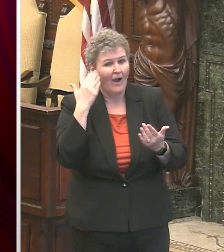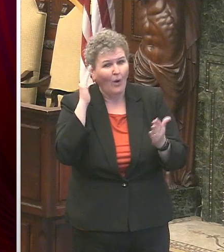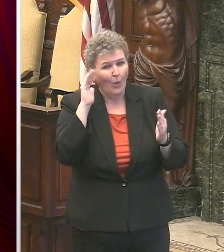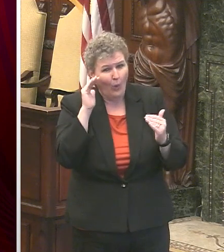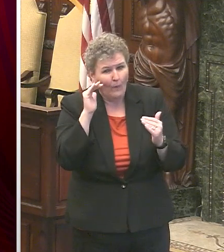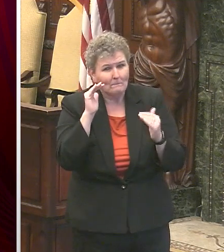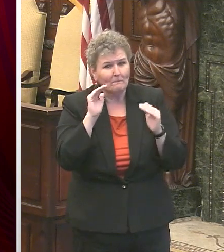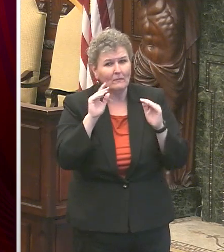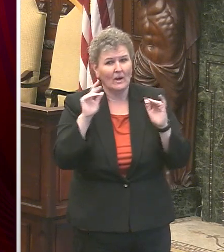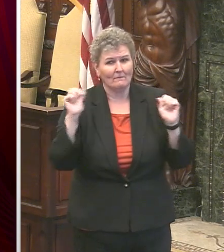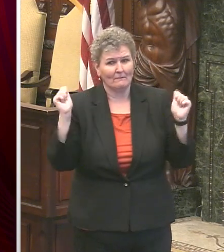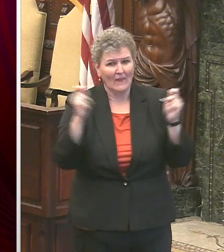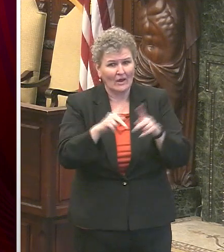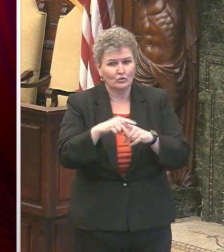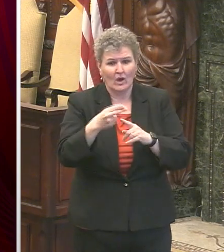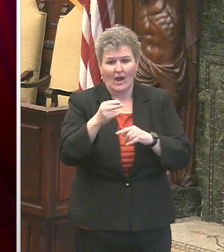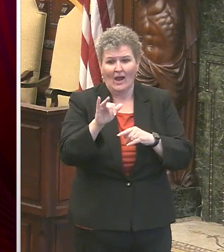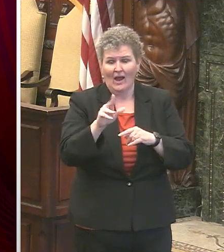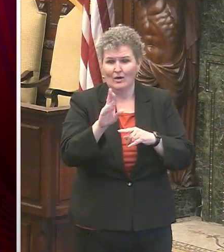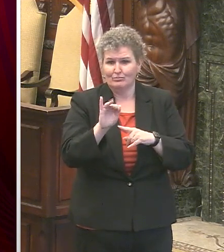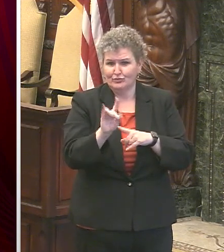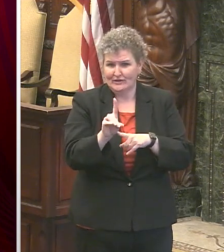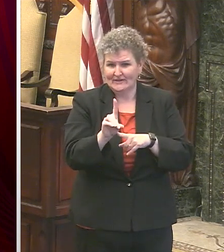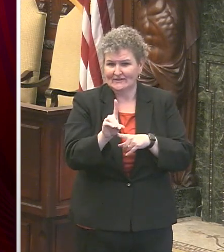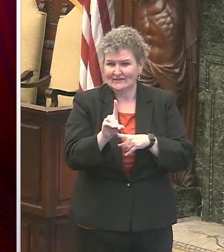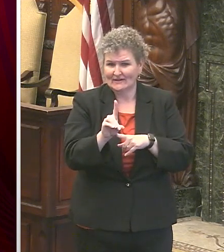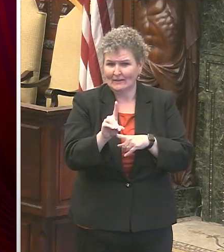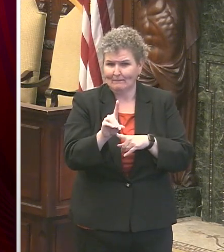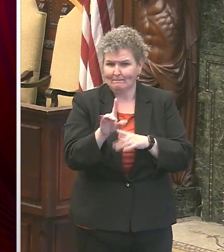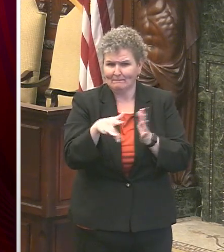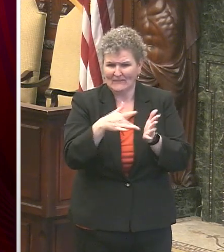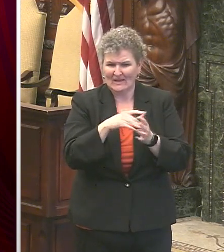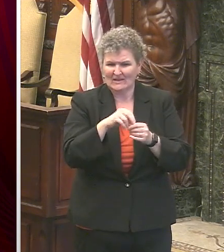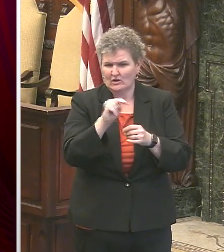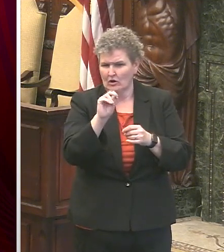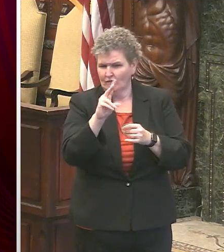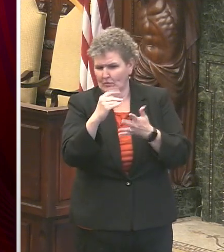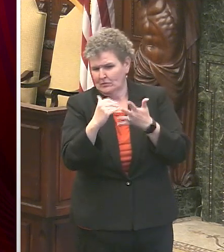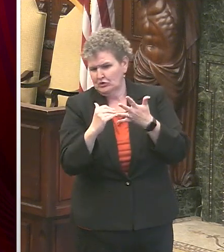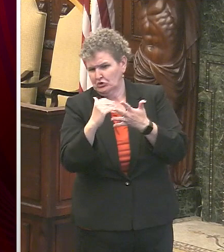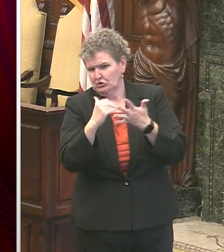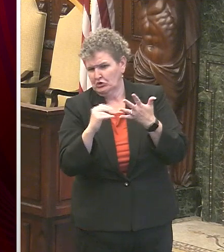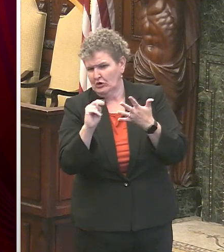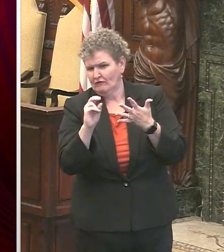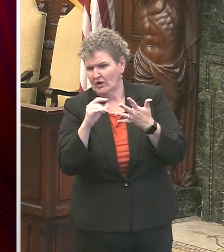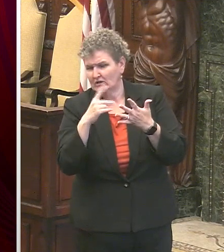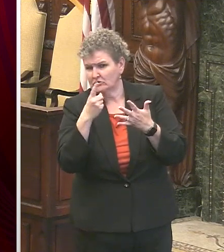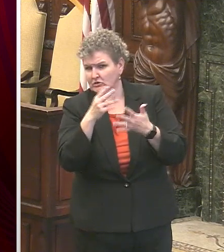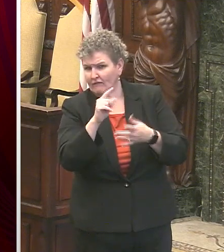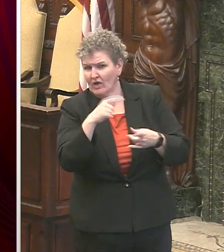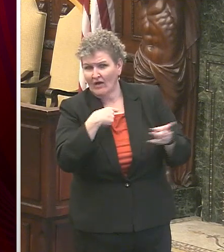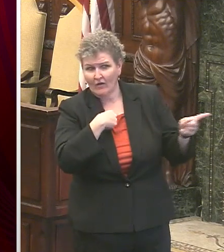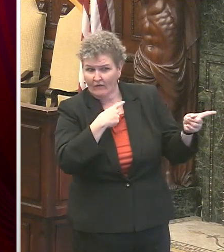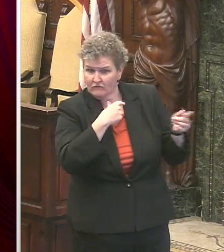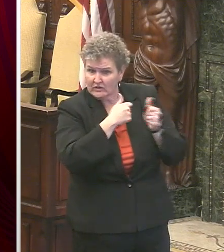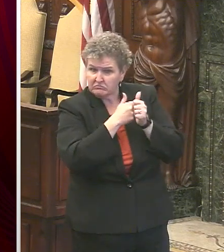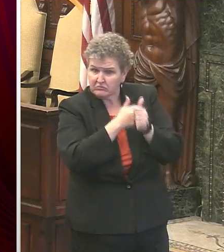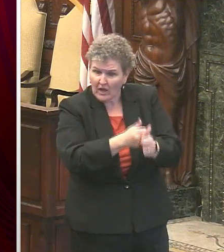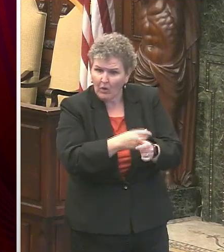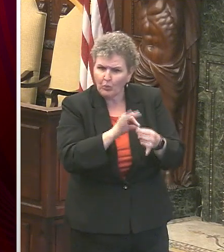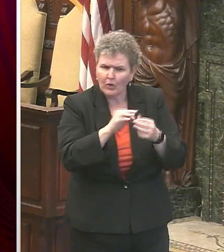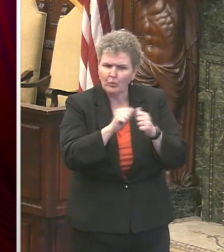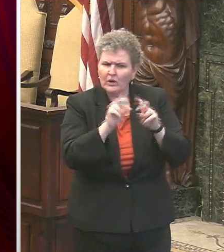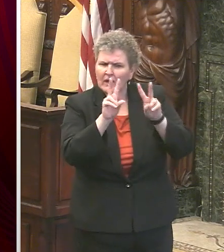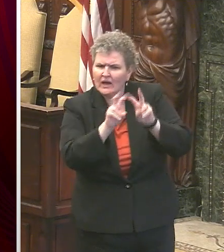hybrid model in mid-November. I wanted to ask Dr. Farley, are we still on track for that? What is the assessment? How are